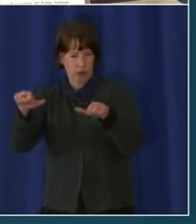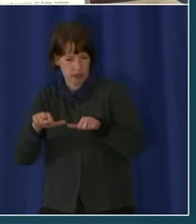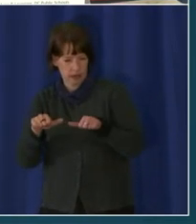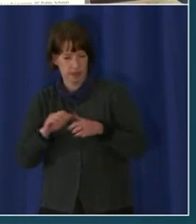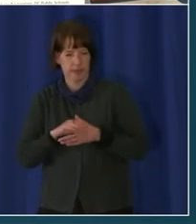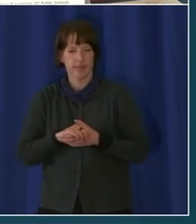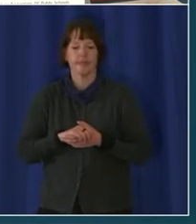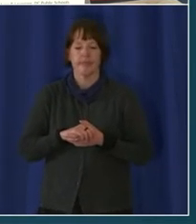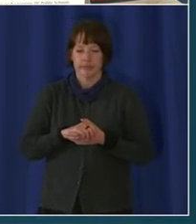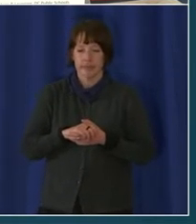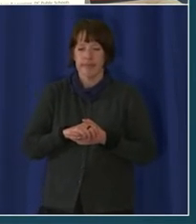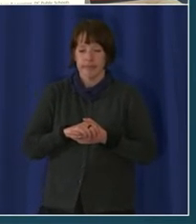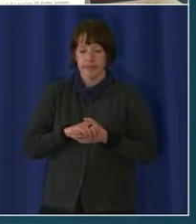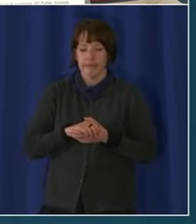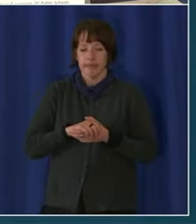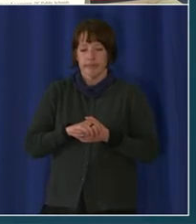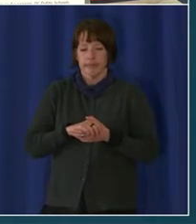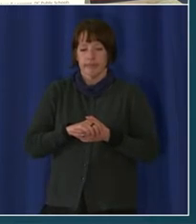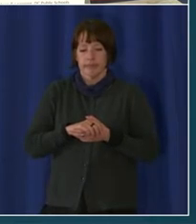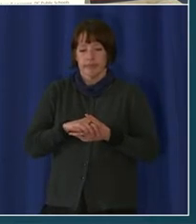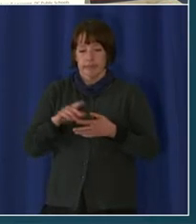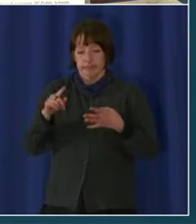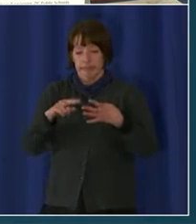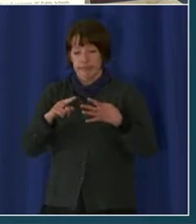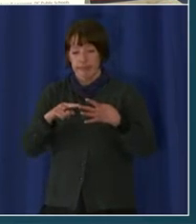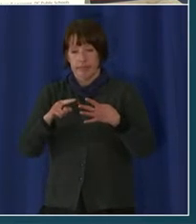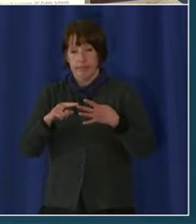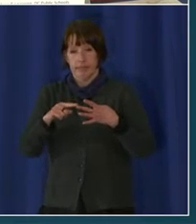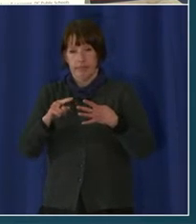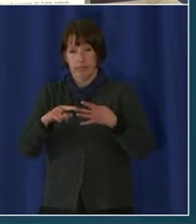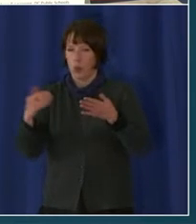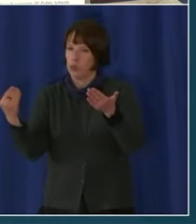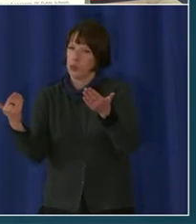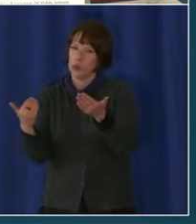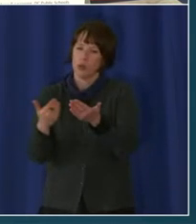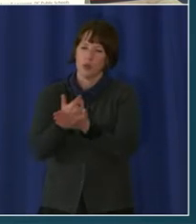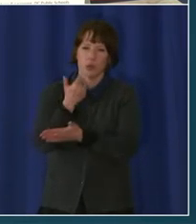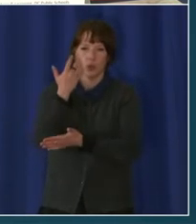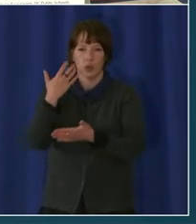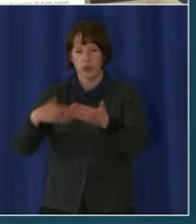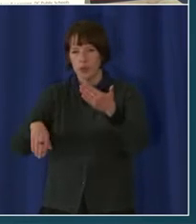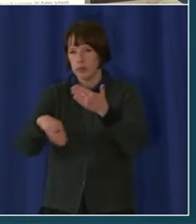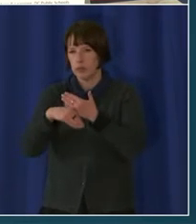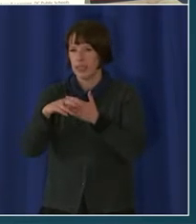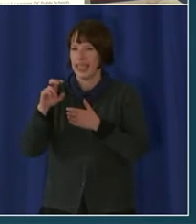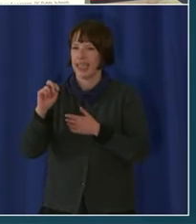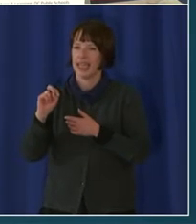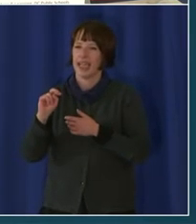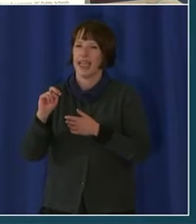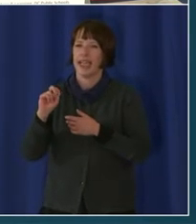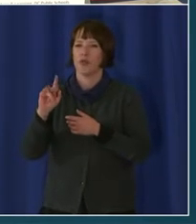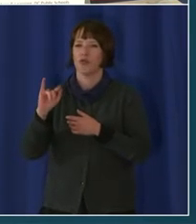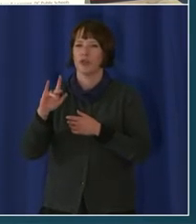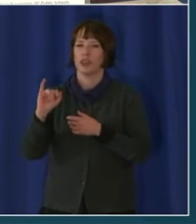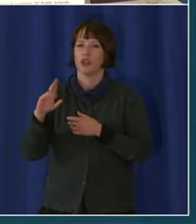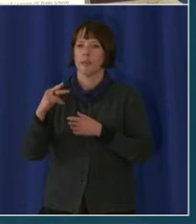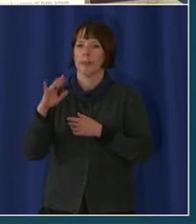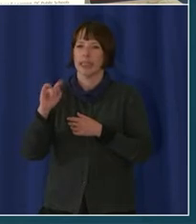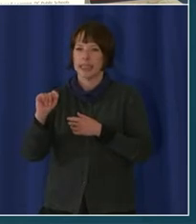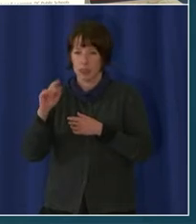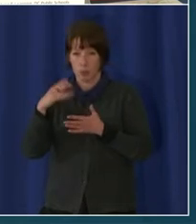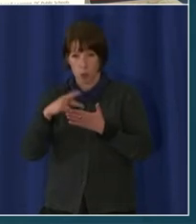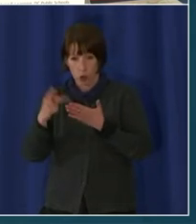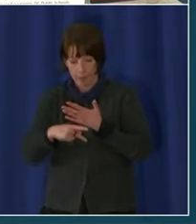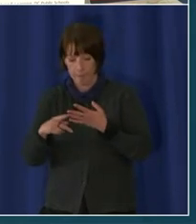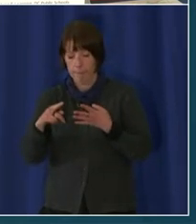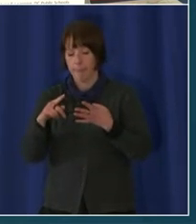And I'll talk a little bit more about that in a moment. We have some great new enrichment programming And then, as mentioned